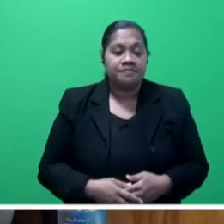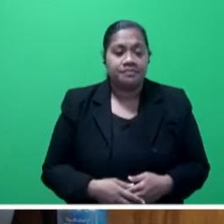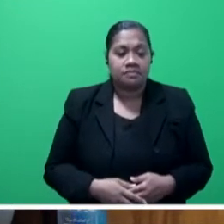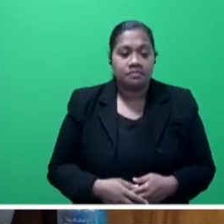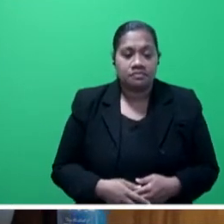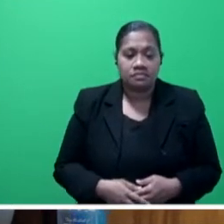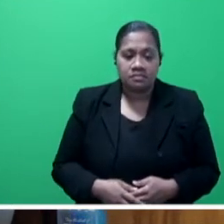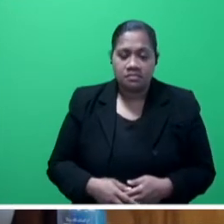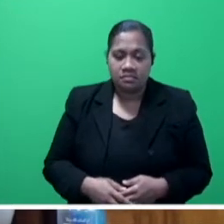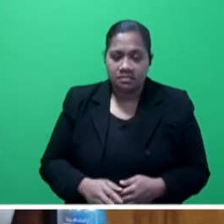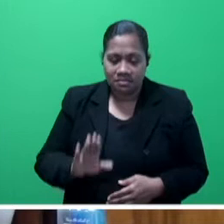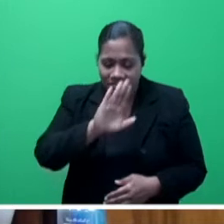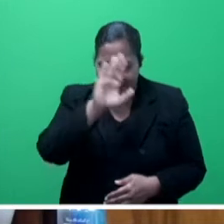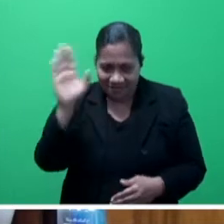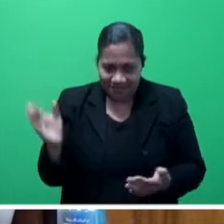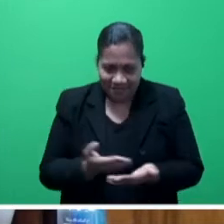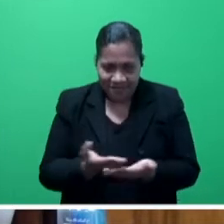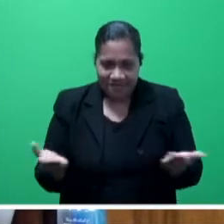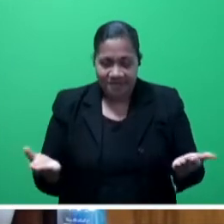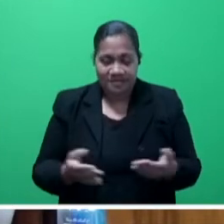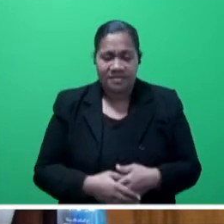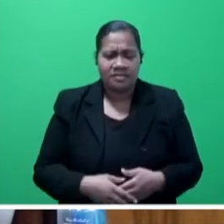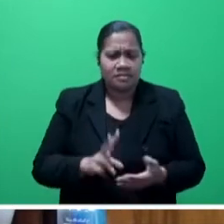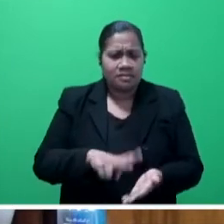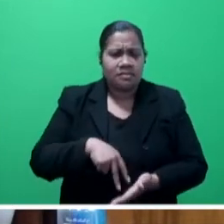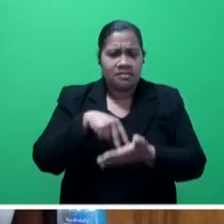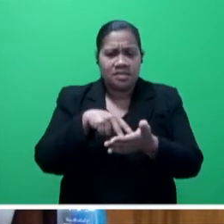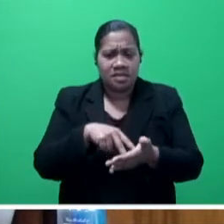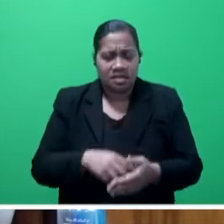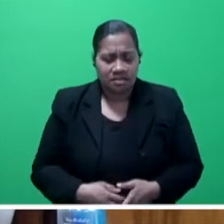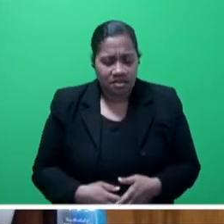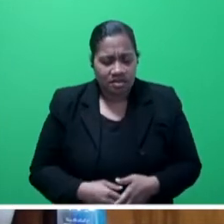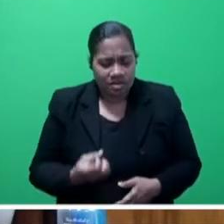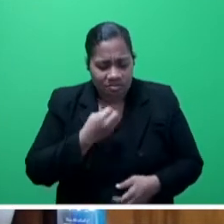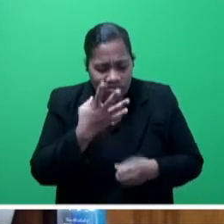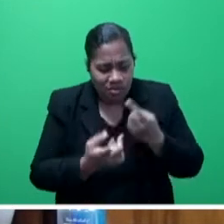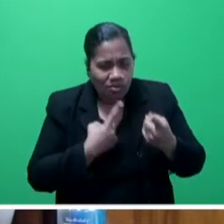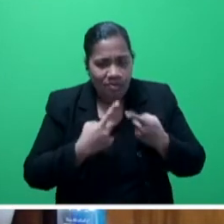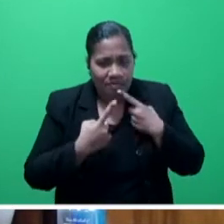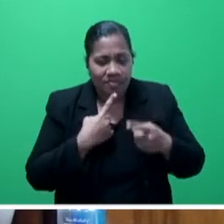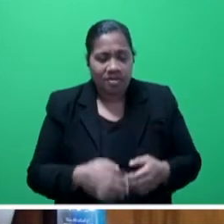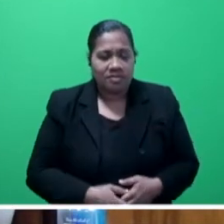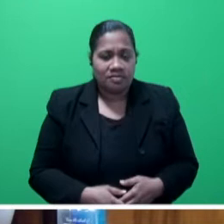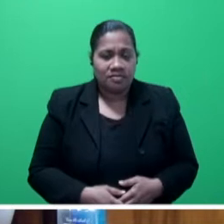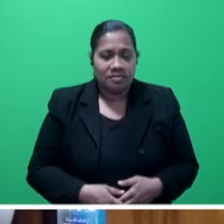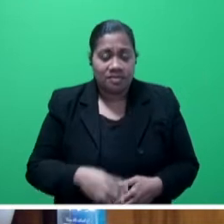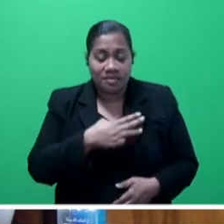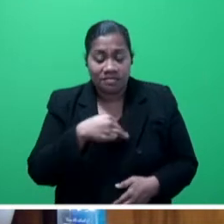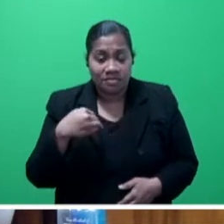greetings to you all. Mr. Speaker, sir, I rise today to commend the Honourable Minister for Economy, Attorney General and Minister responsible for climate